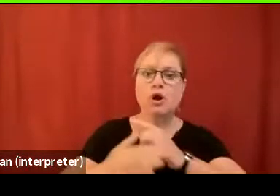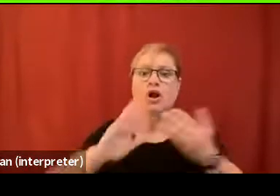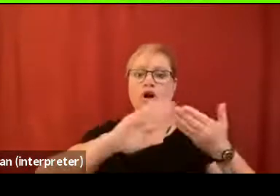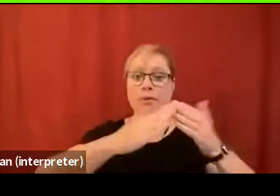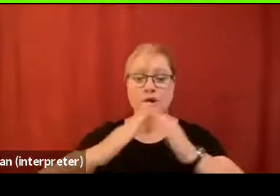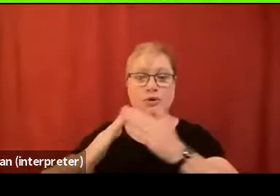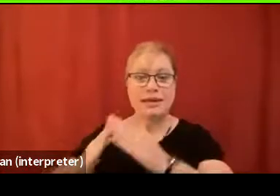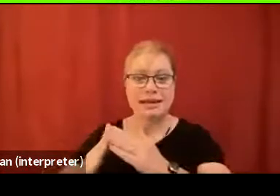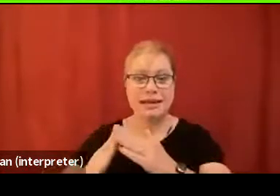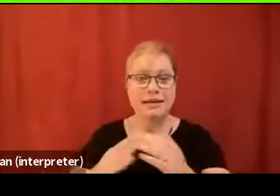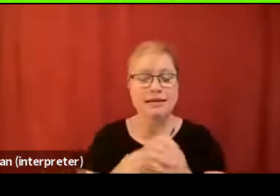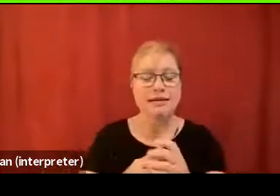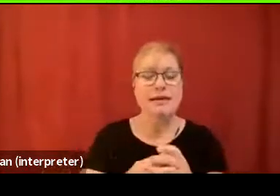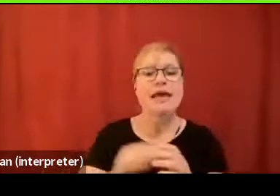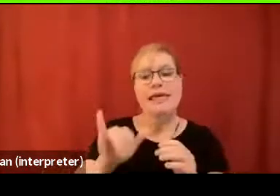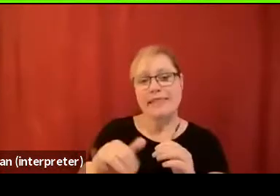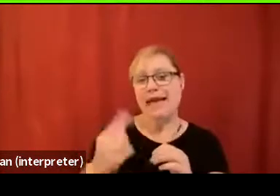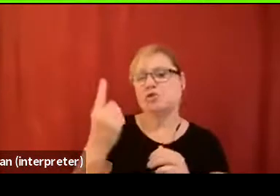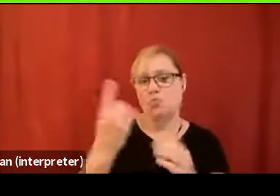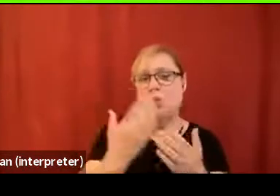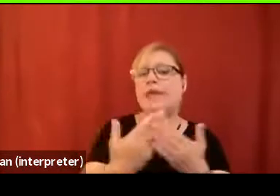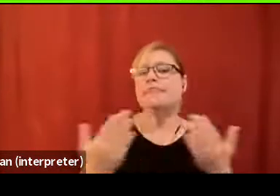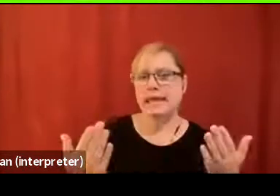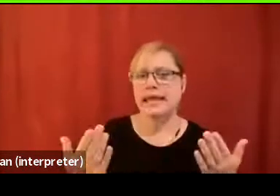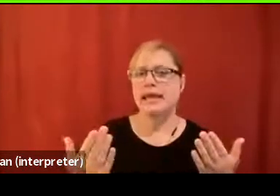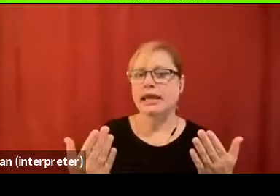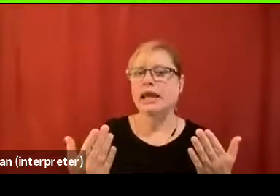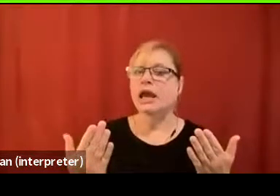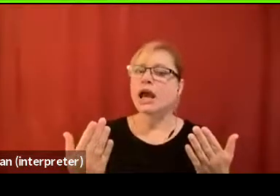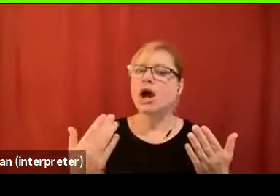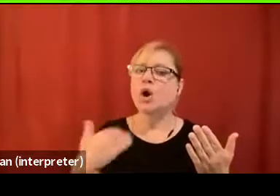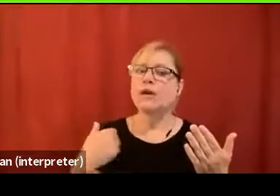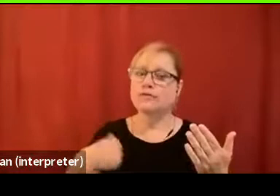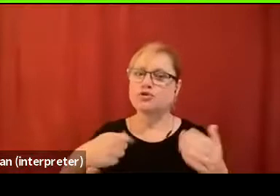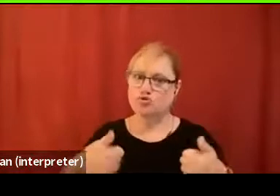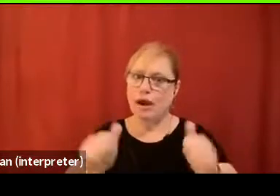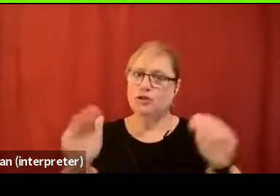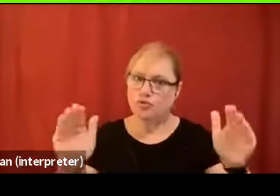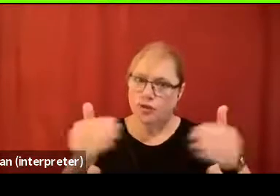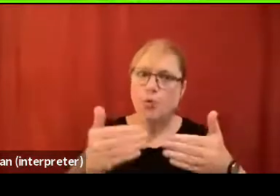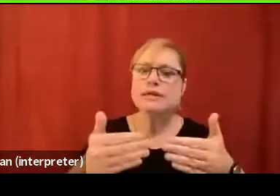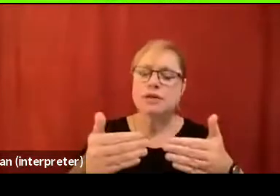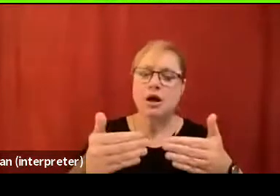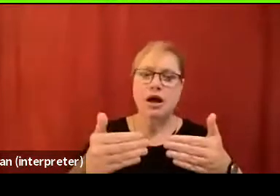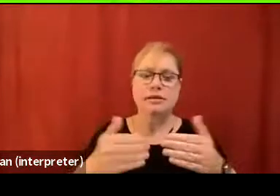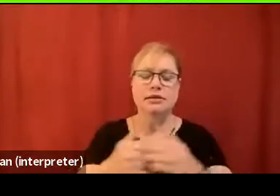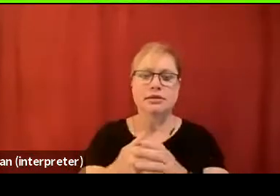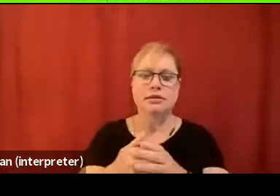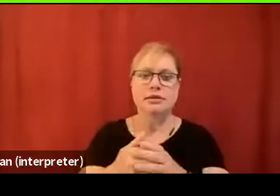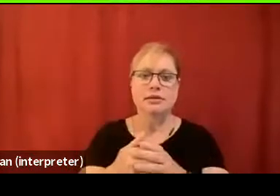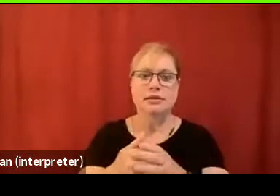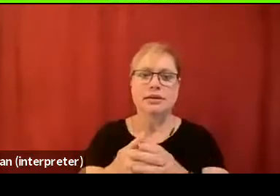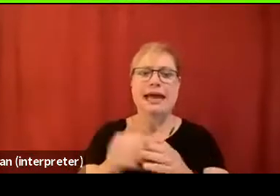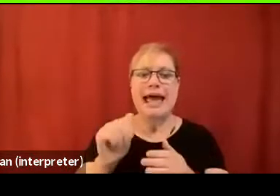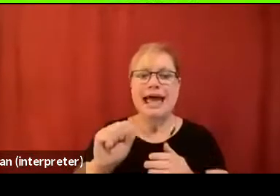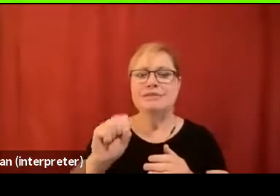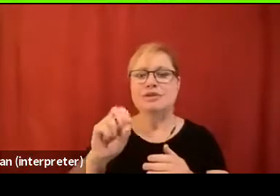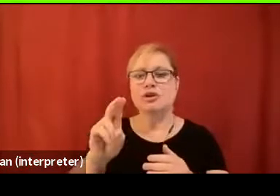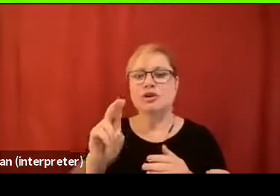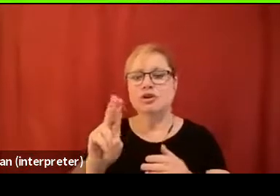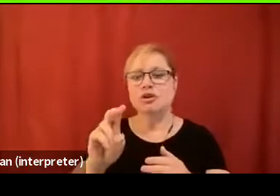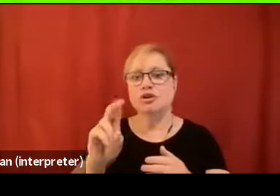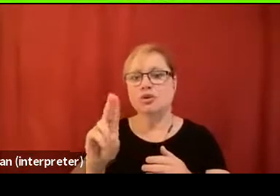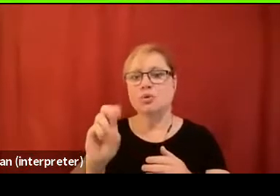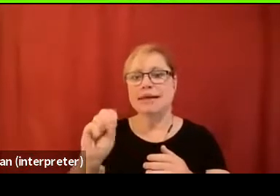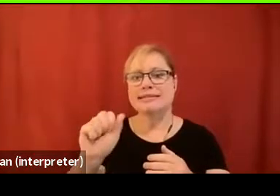would say that's one of the things that we've really come back to, and we're having conversations as USAID and as the US government